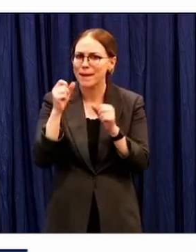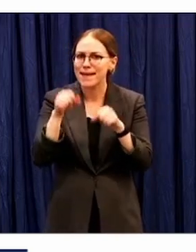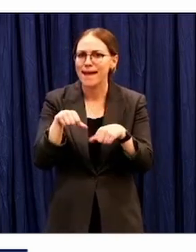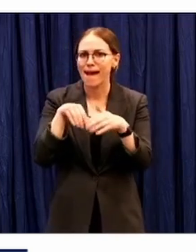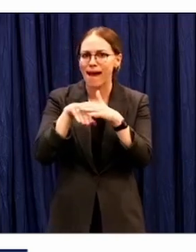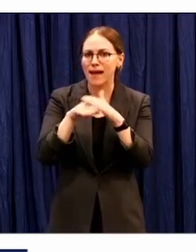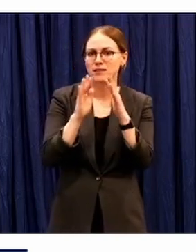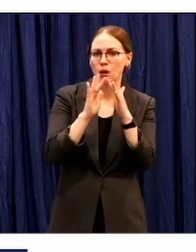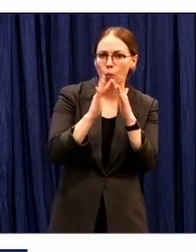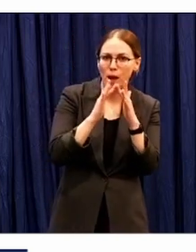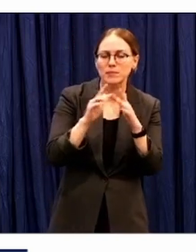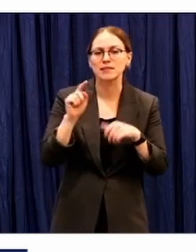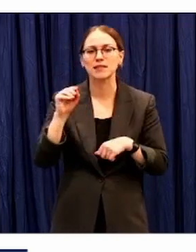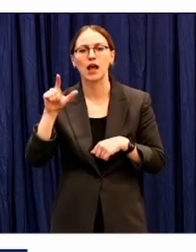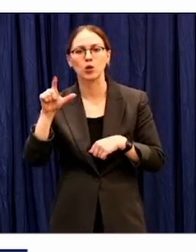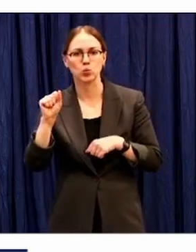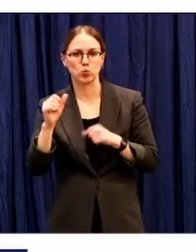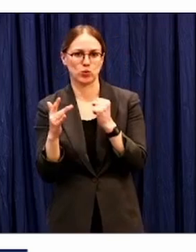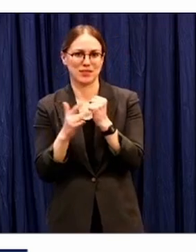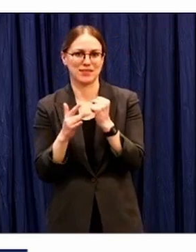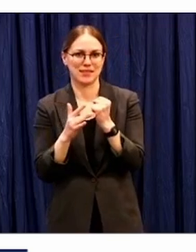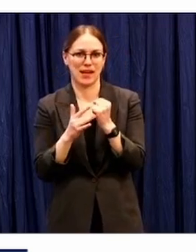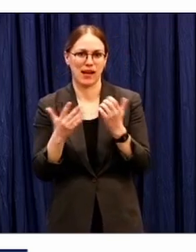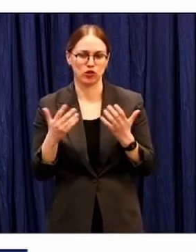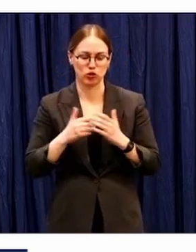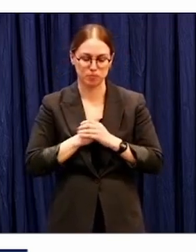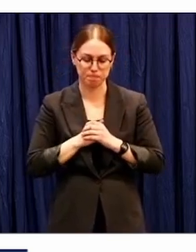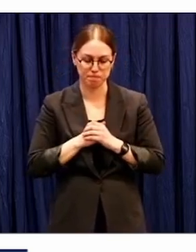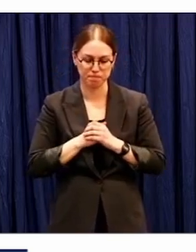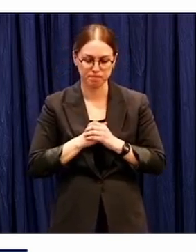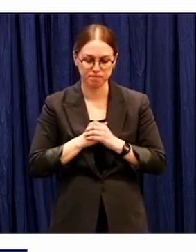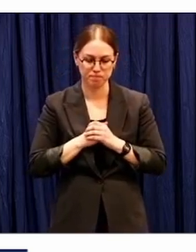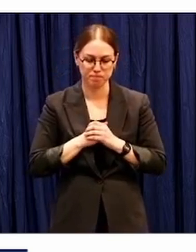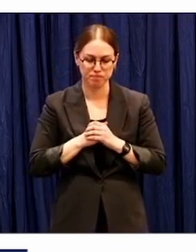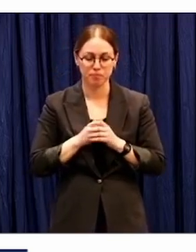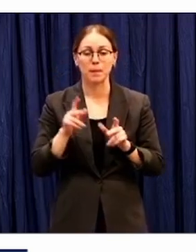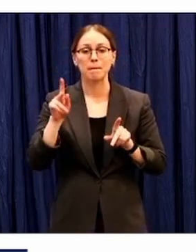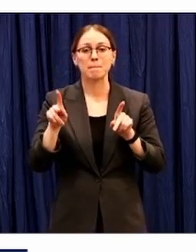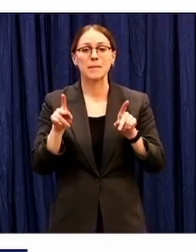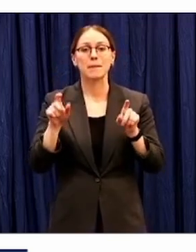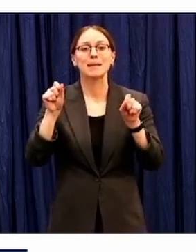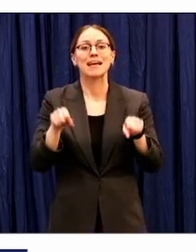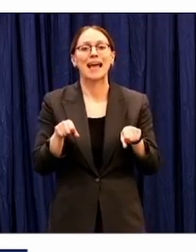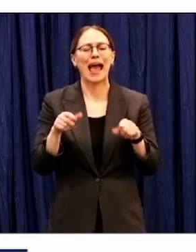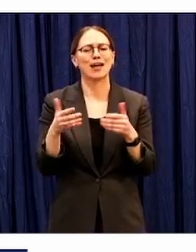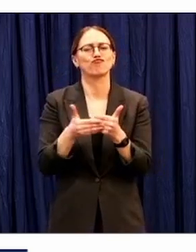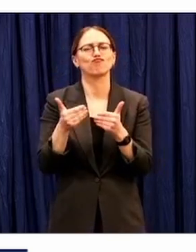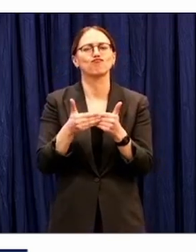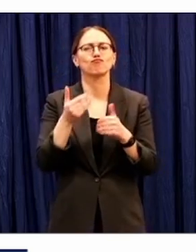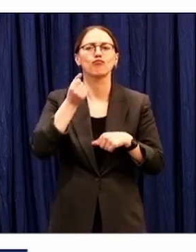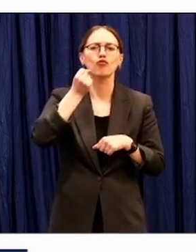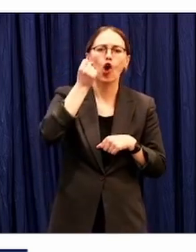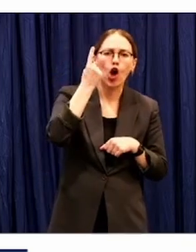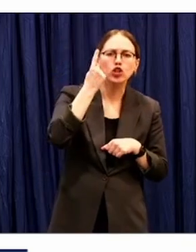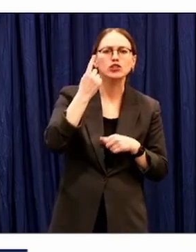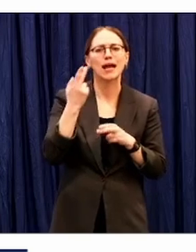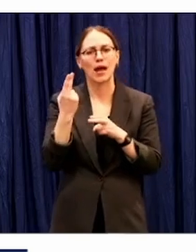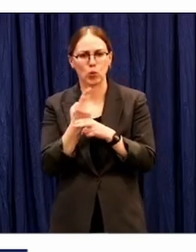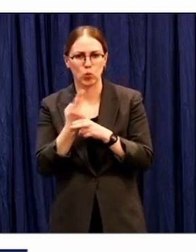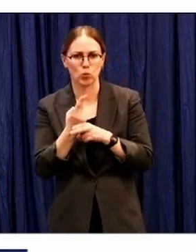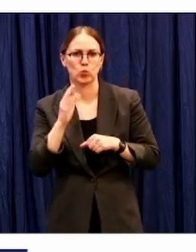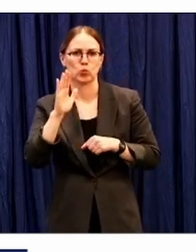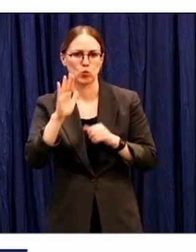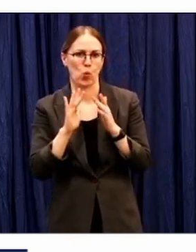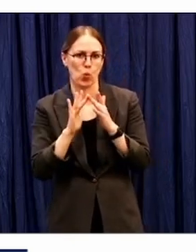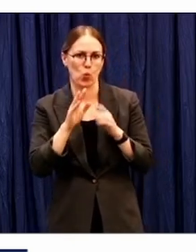tools, and technologies by people with disabilities. People can perceive, understand, navigate, and interact with